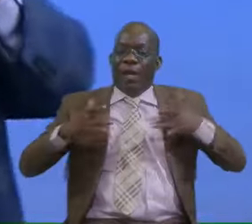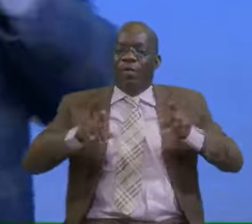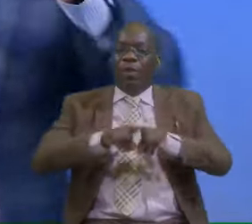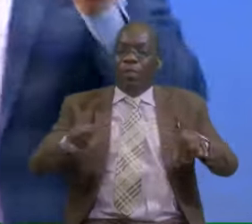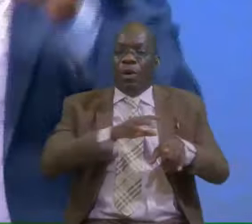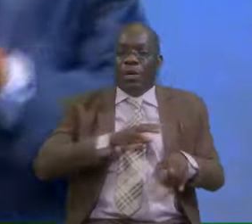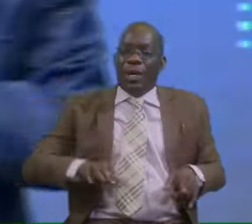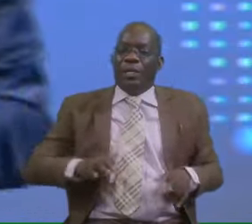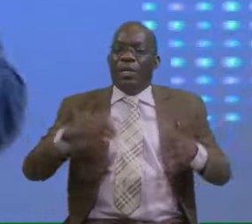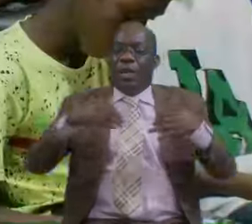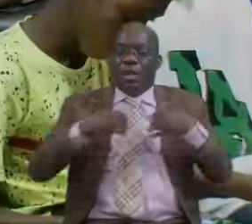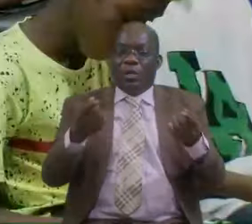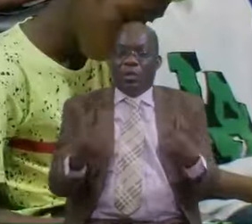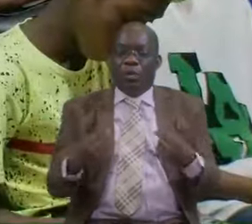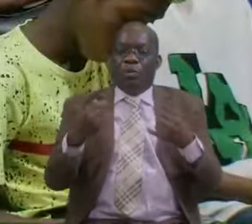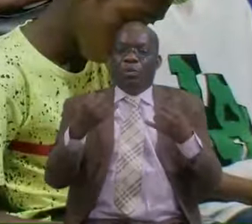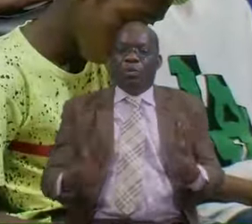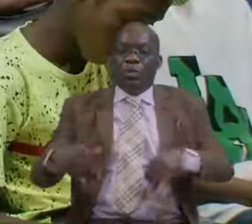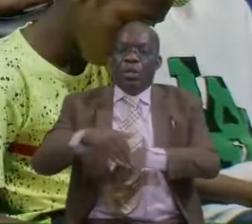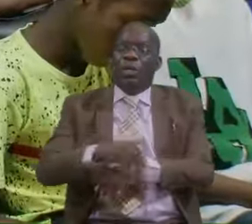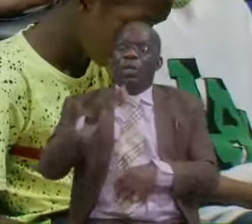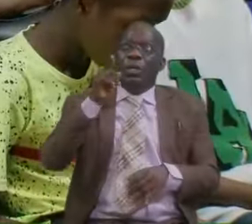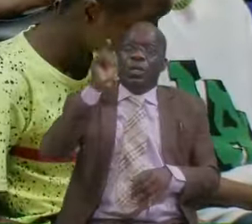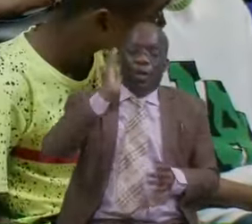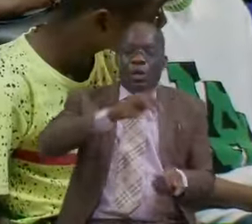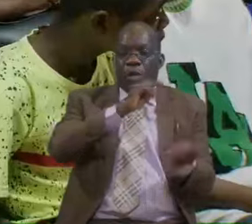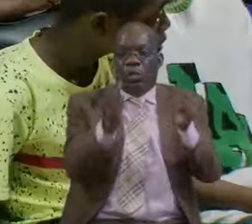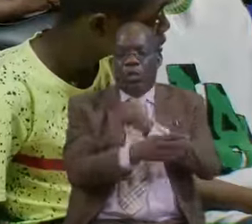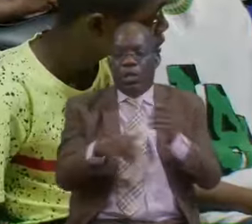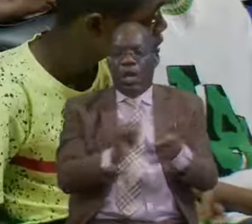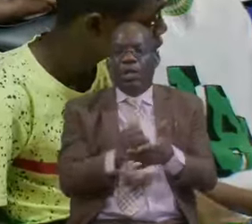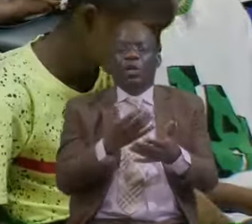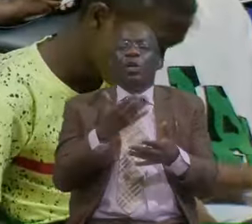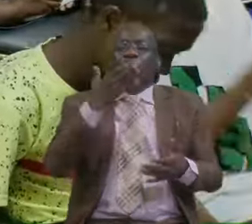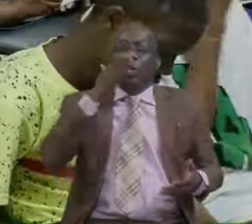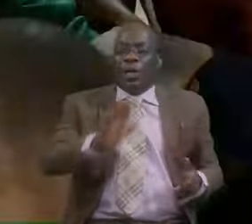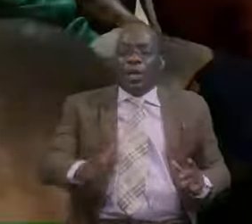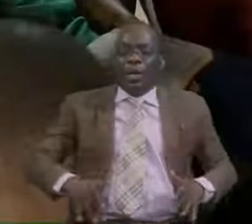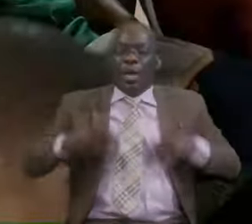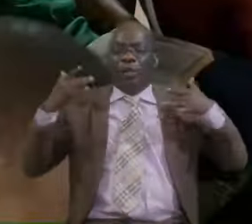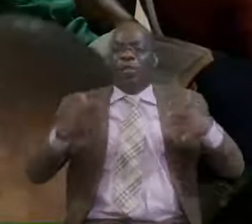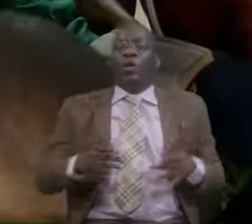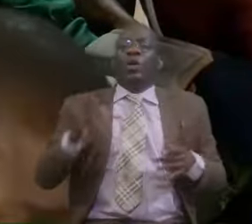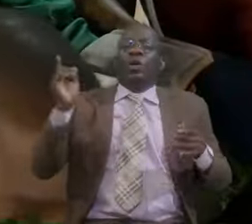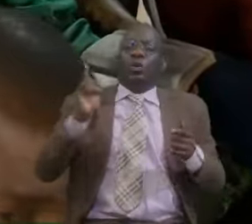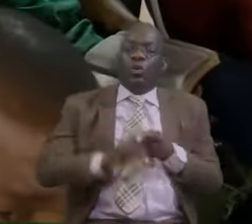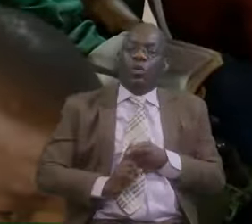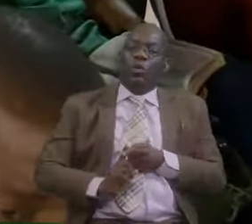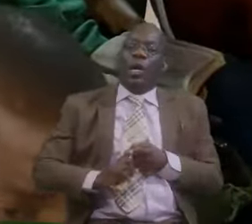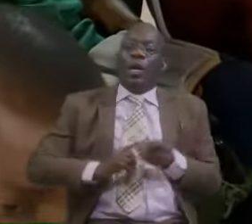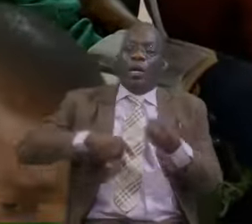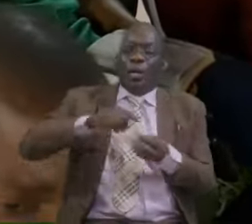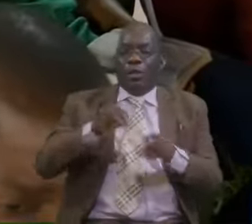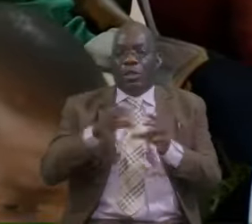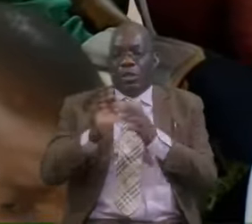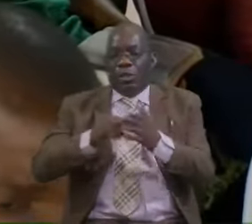turn that wicked life, he'll turn you around in Jesus' name. Wasted life, ain't there